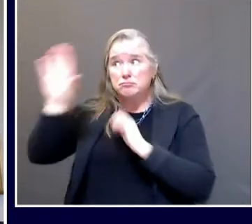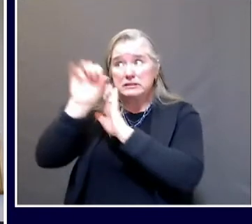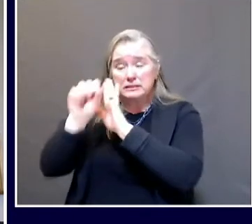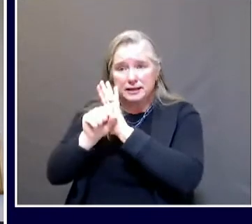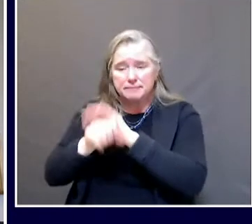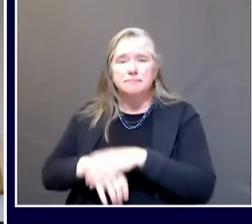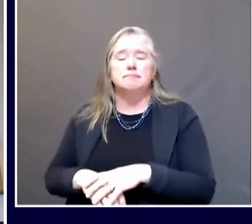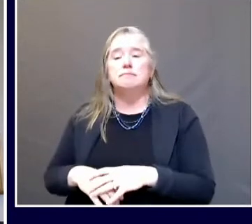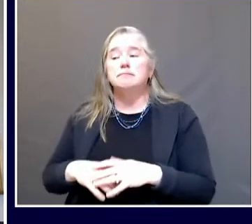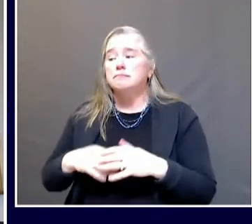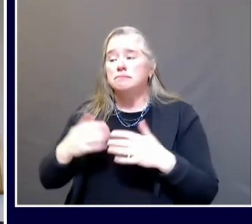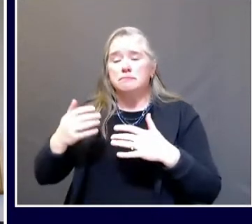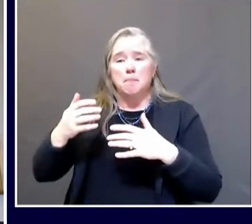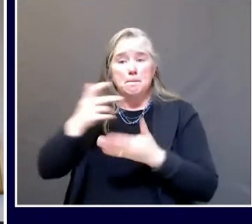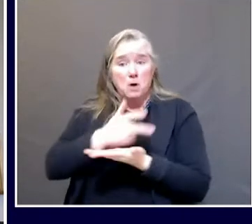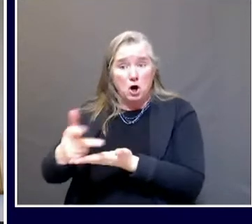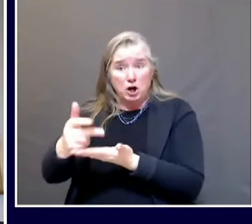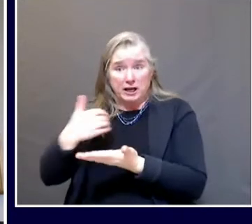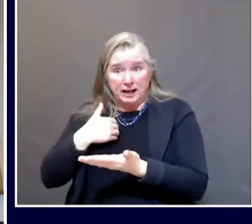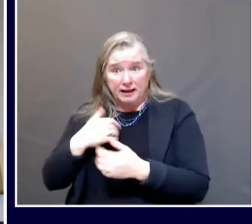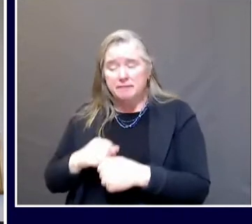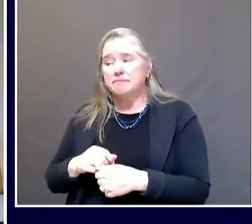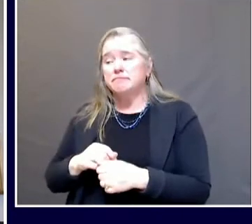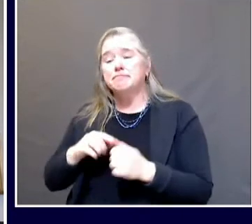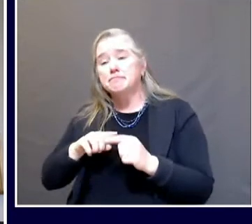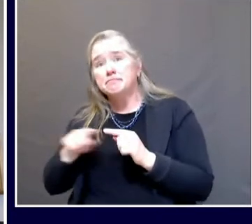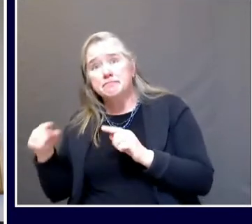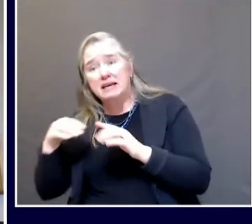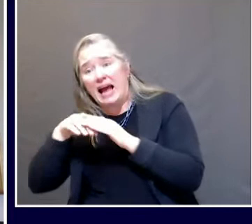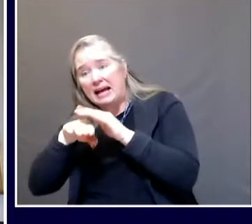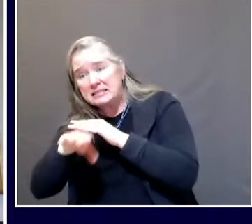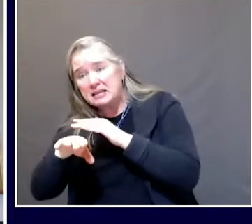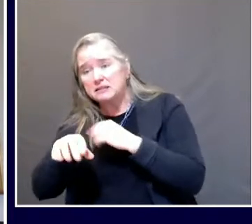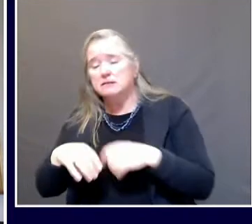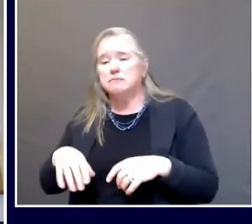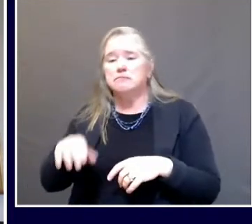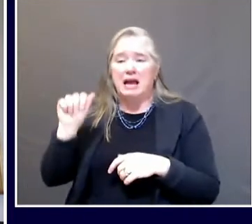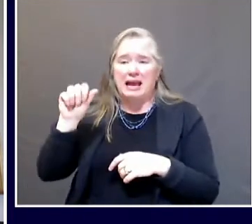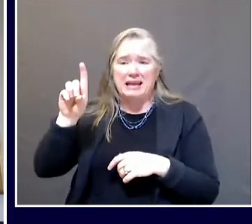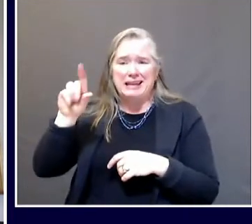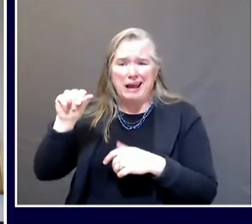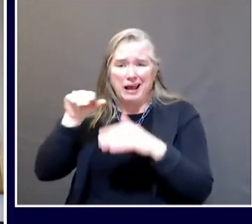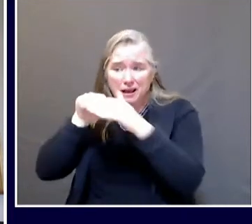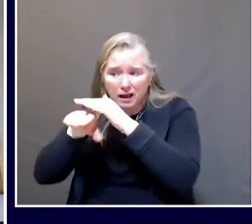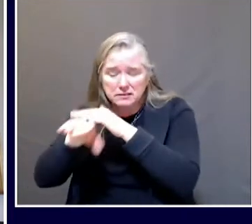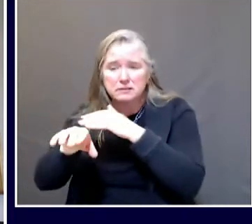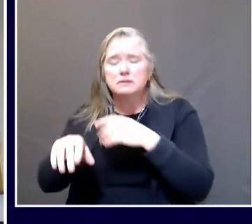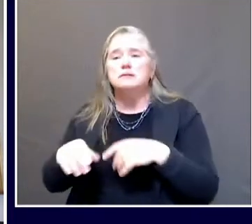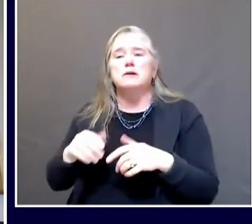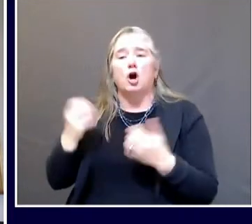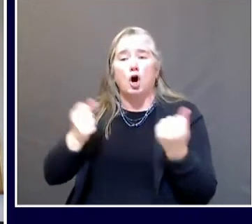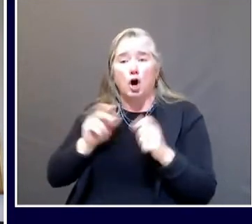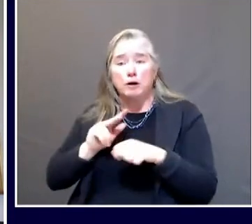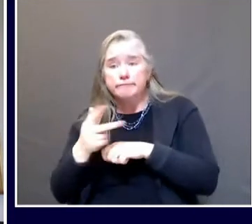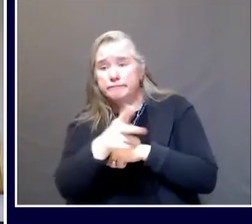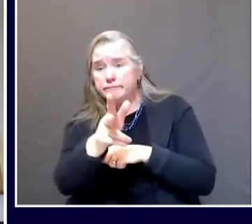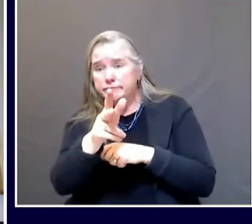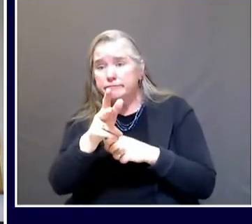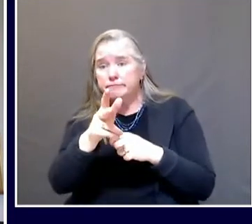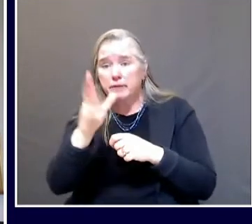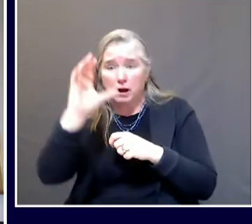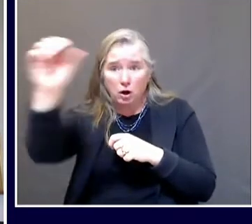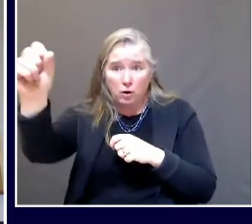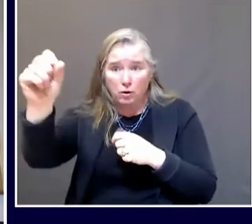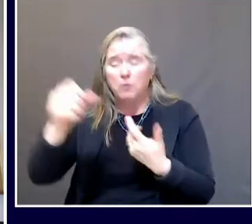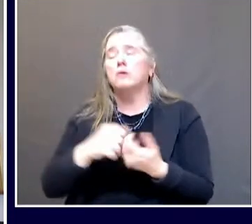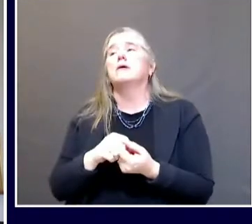started identifying sites that we think are suitable. I don't know that today's news changes that. We are not putting the brakes on those planning